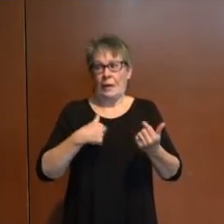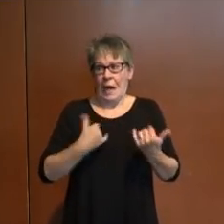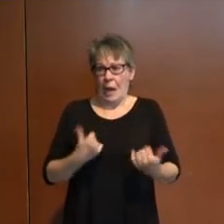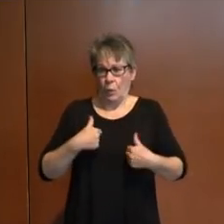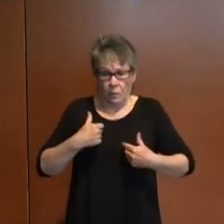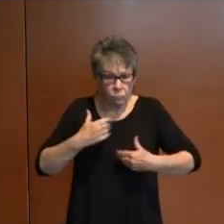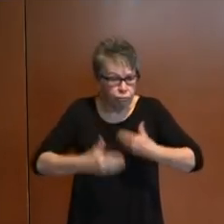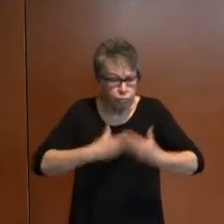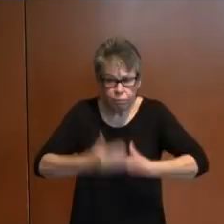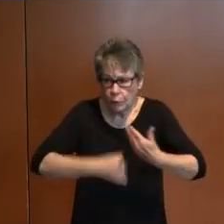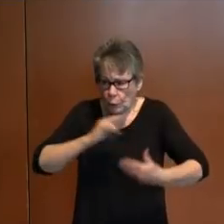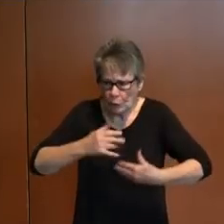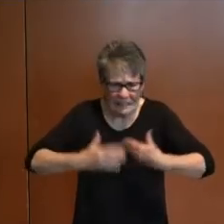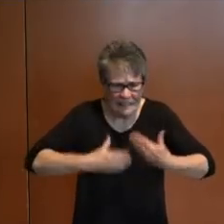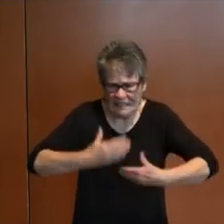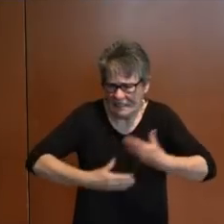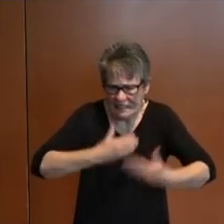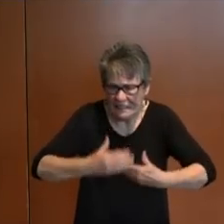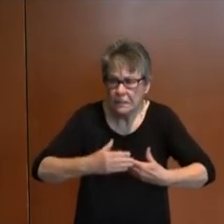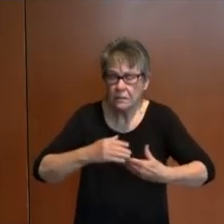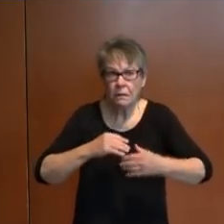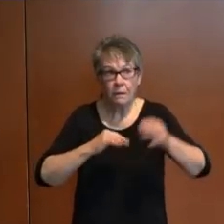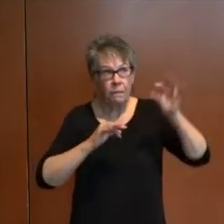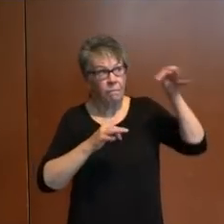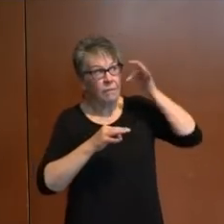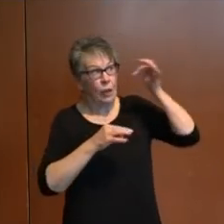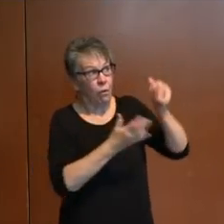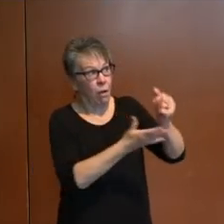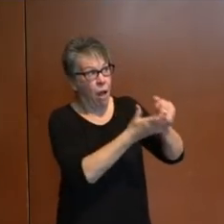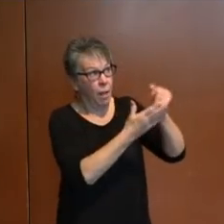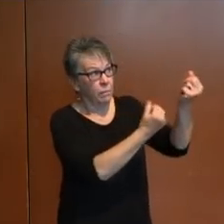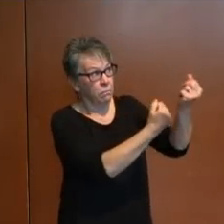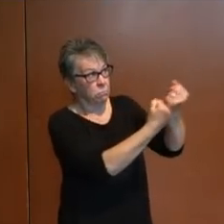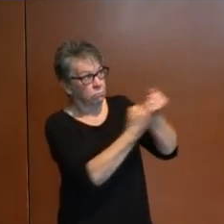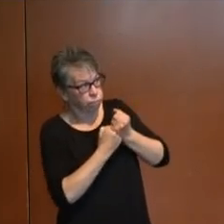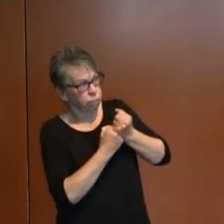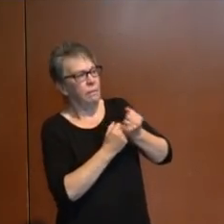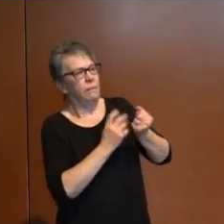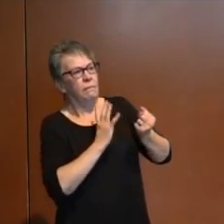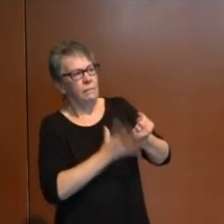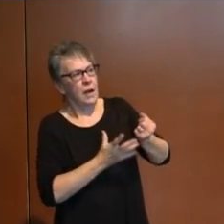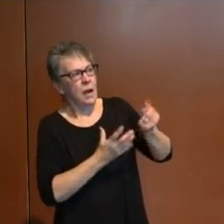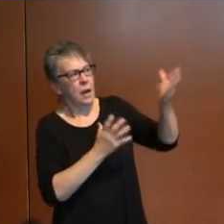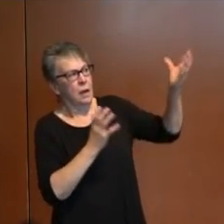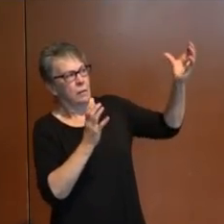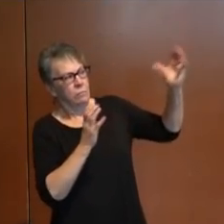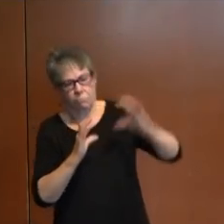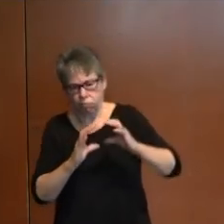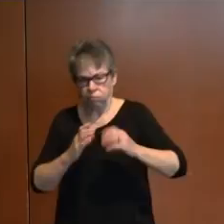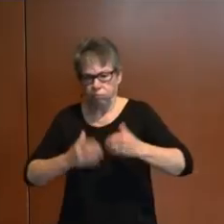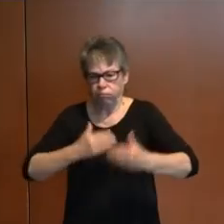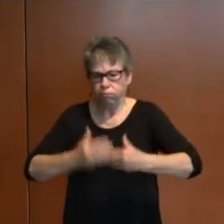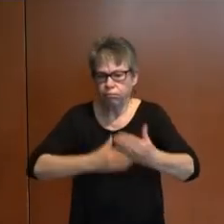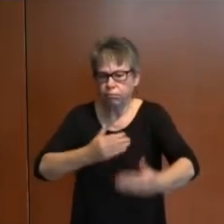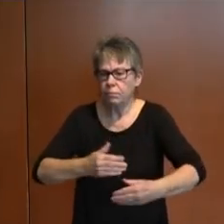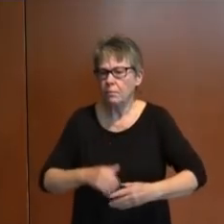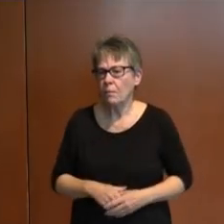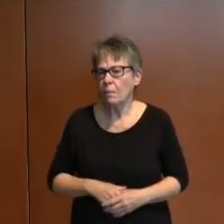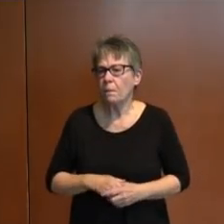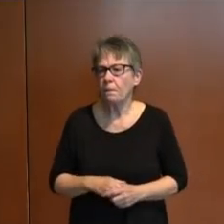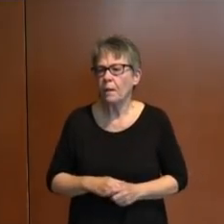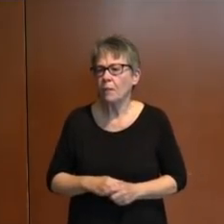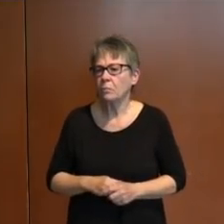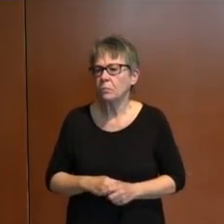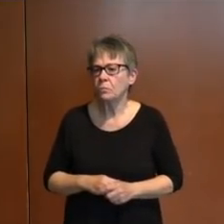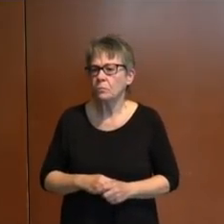unrelated to the passage in the Senate and hopefully tomorrow by the House and then signed by the President of the